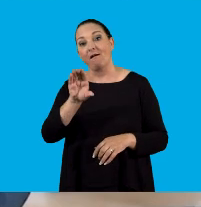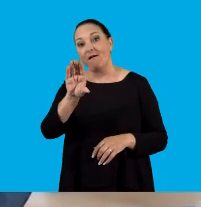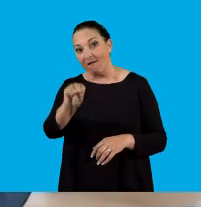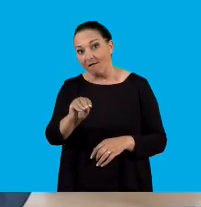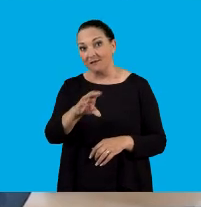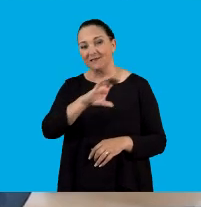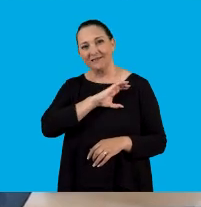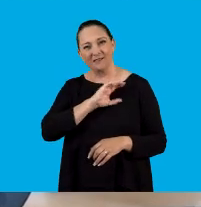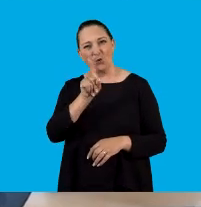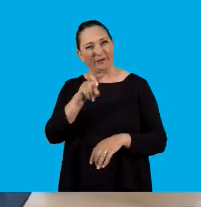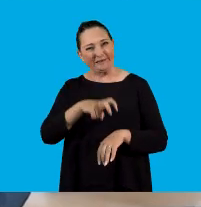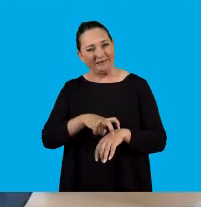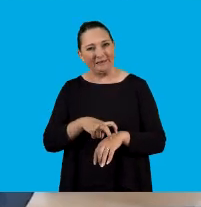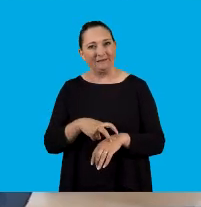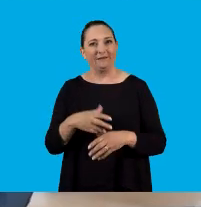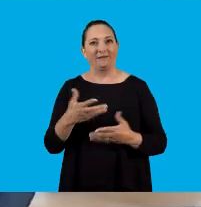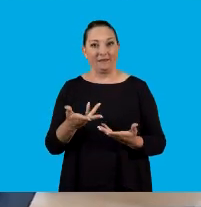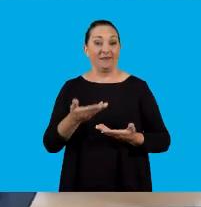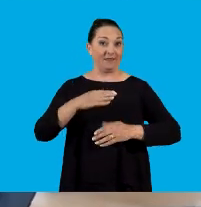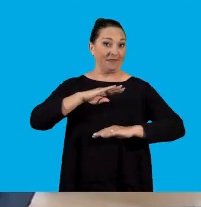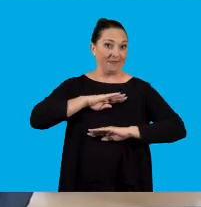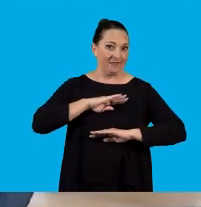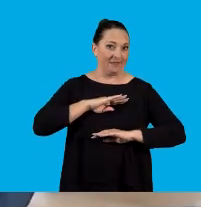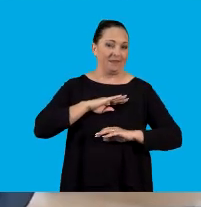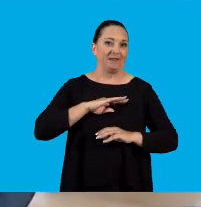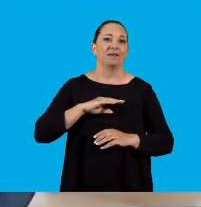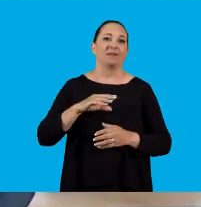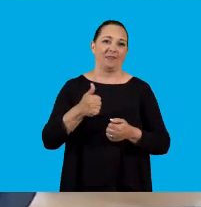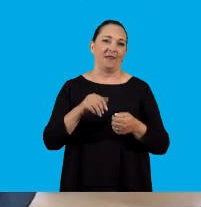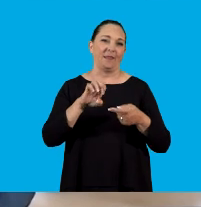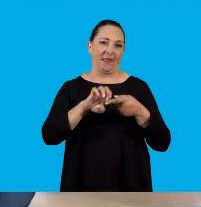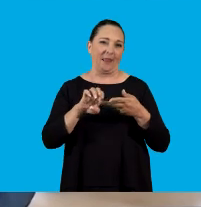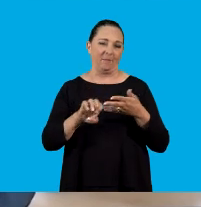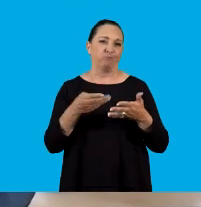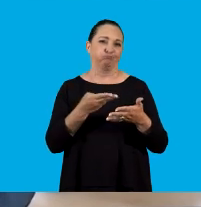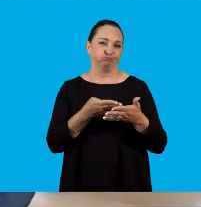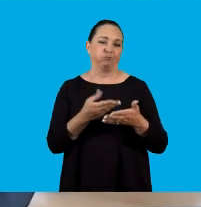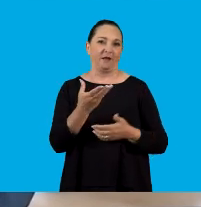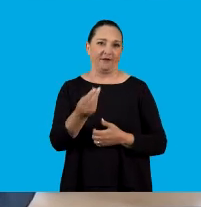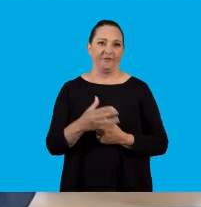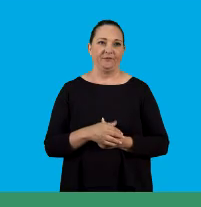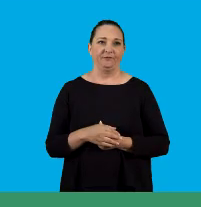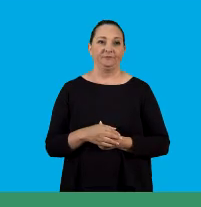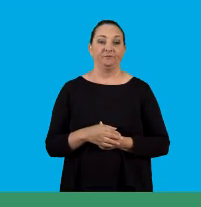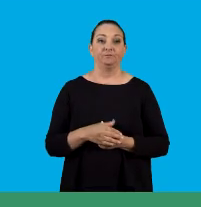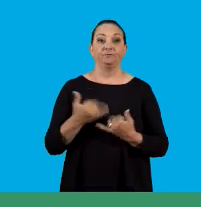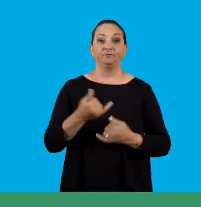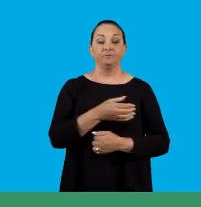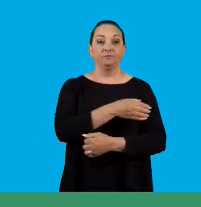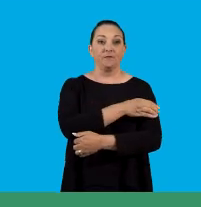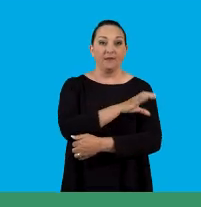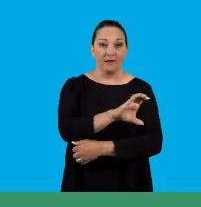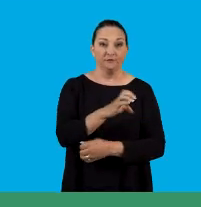you know what they actually need to be satisfied. Hence, the element addresses that. So sufficient capital